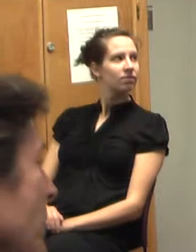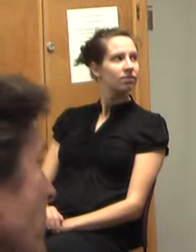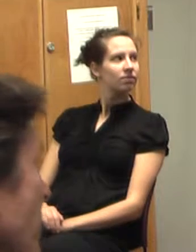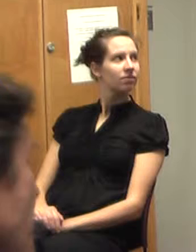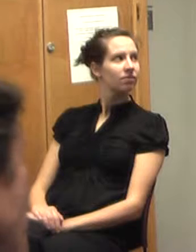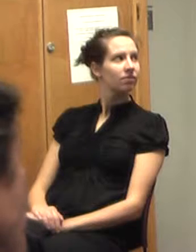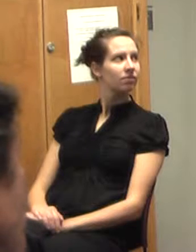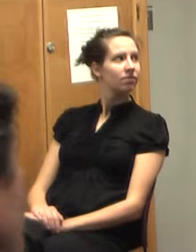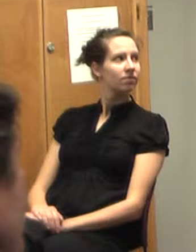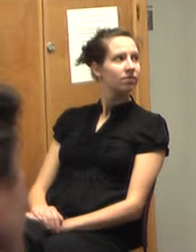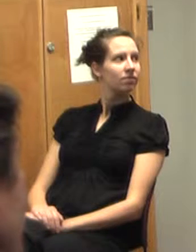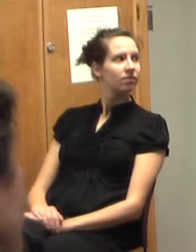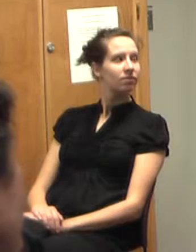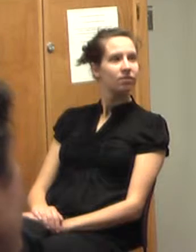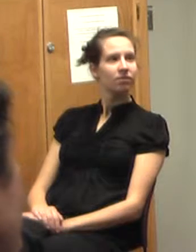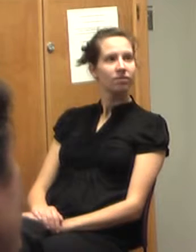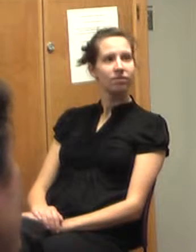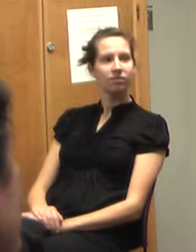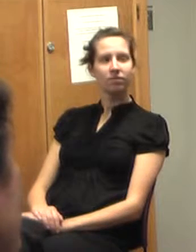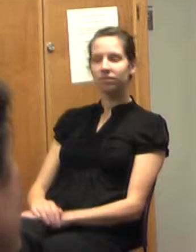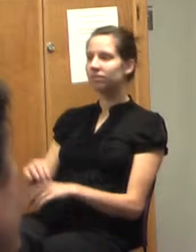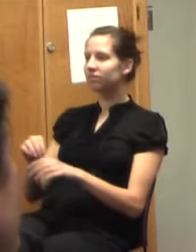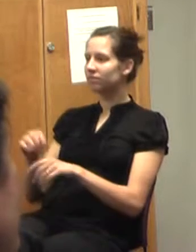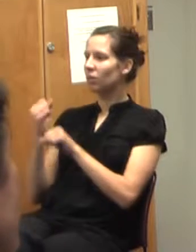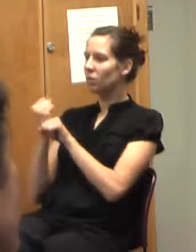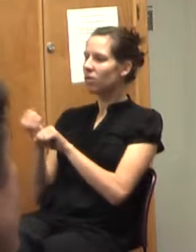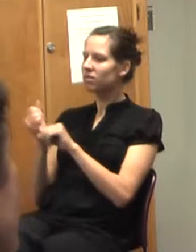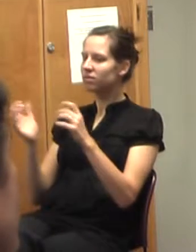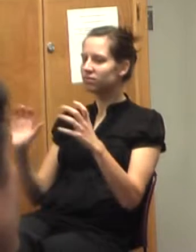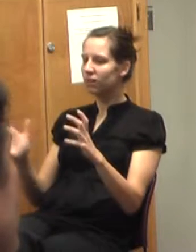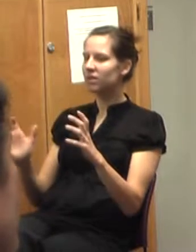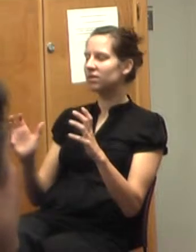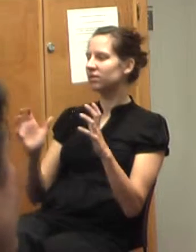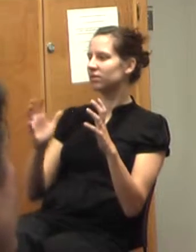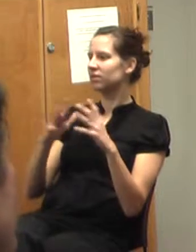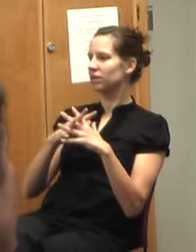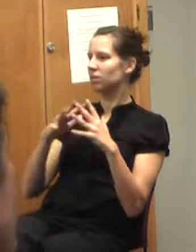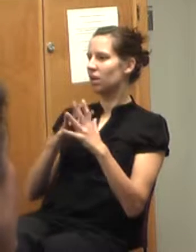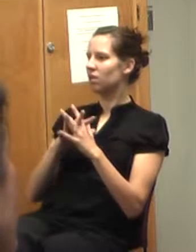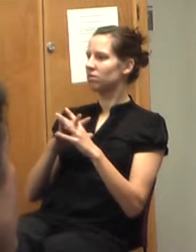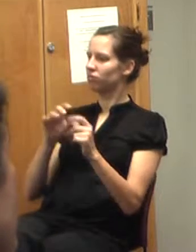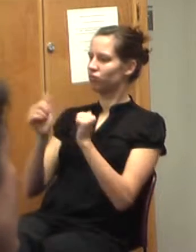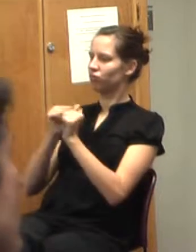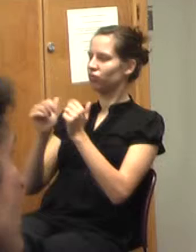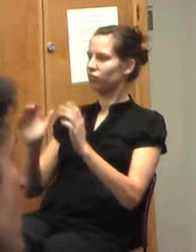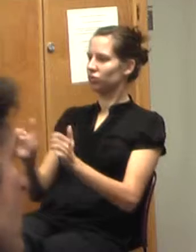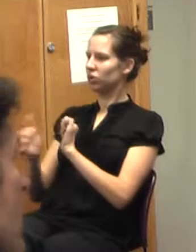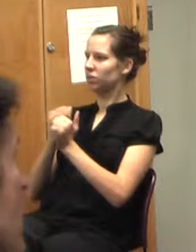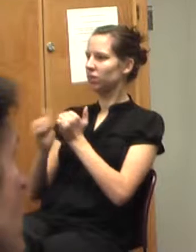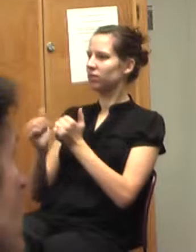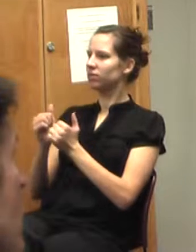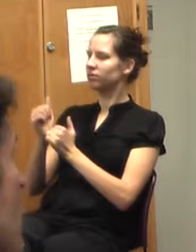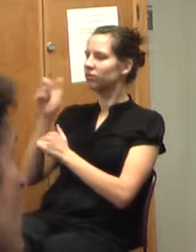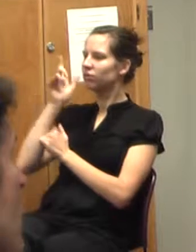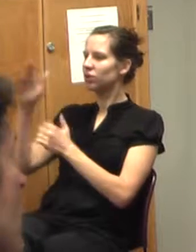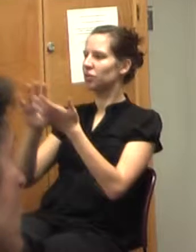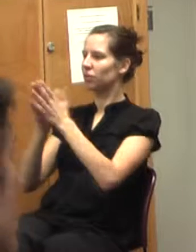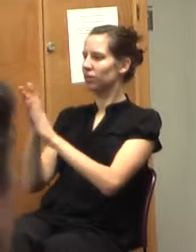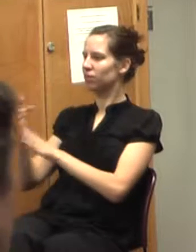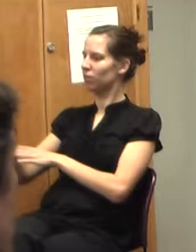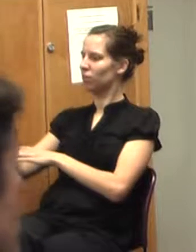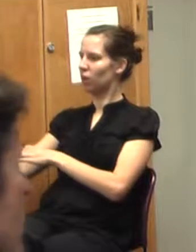Whenever you're ready. In baseball, basketball, and football, athletes compete to eventually make it to the